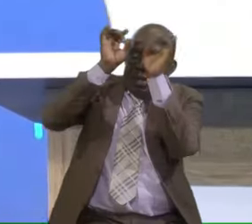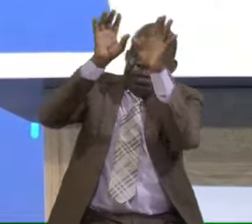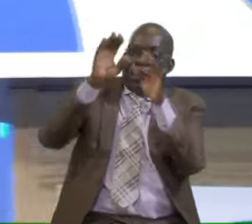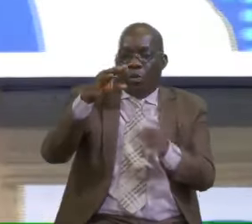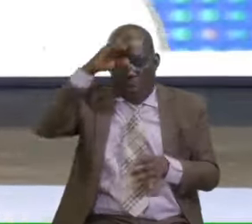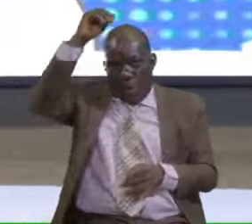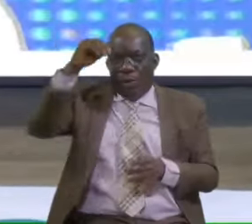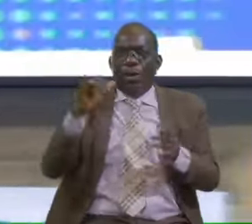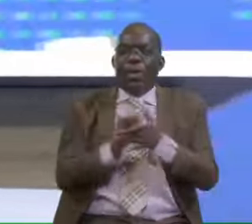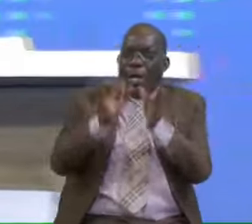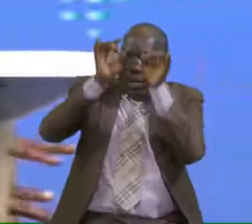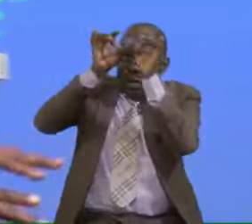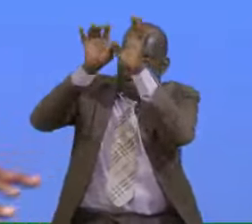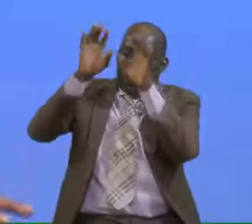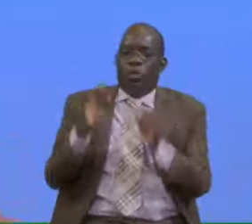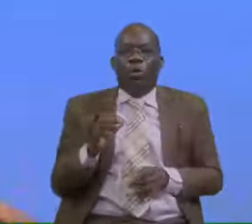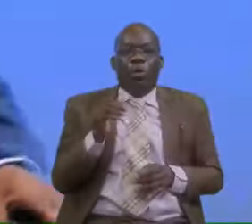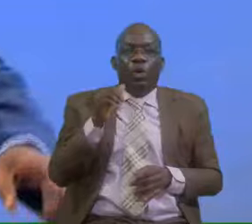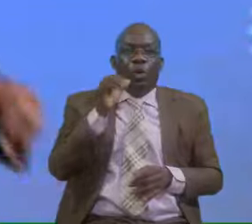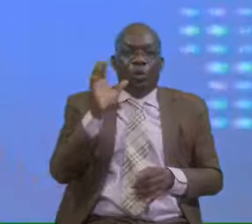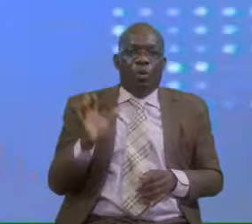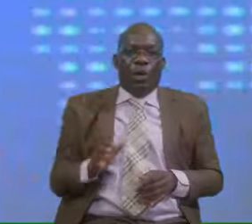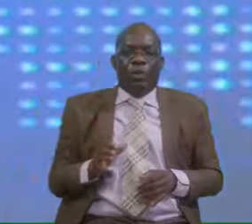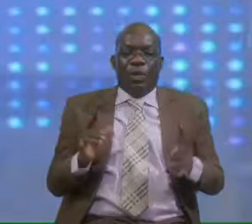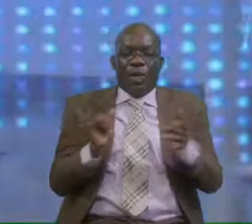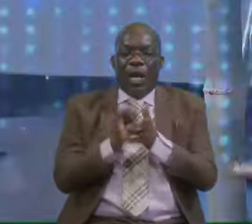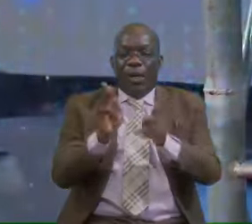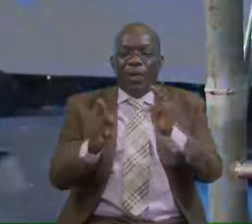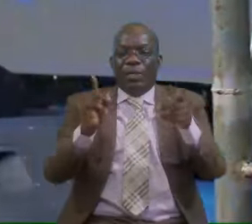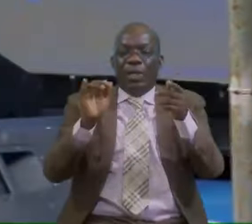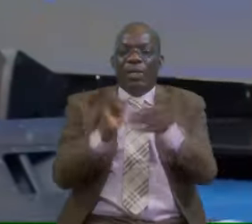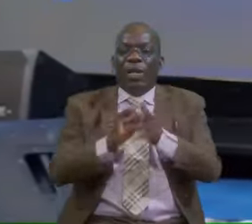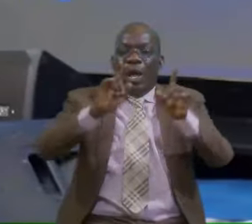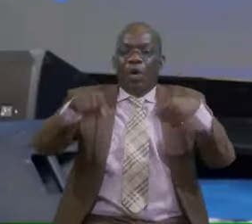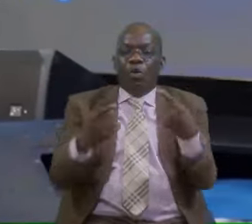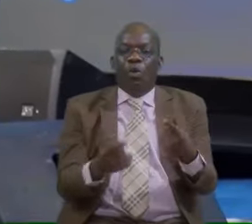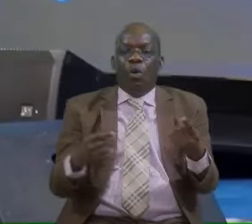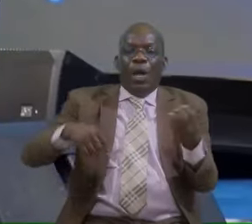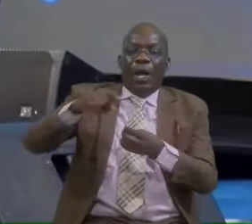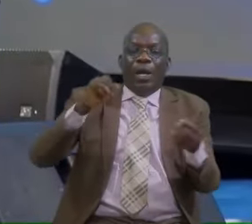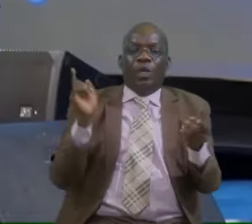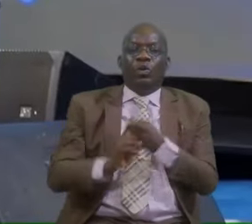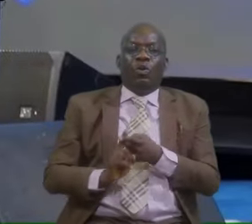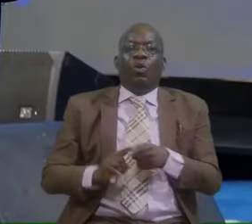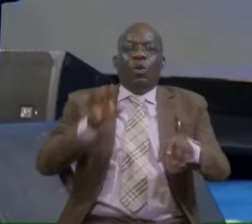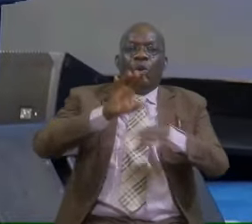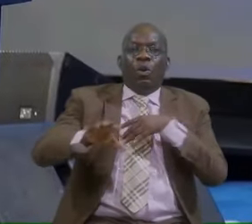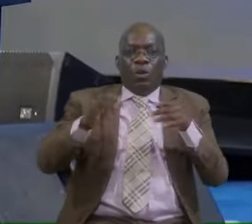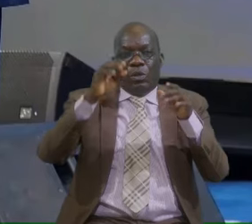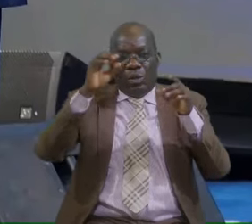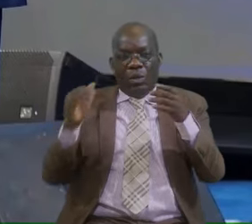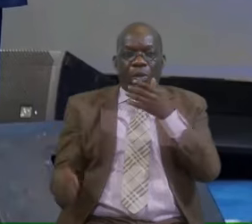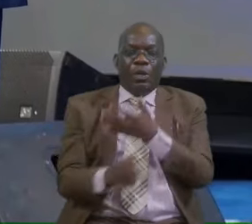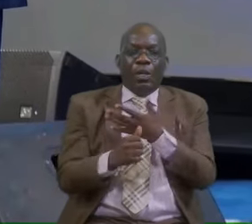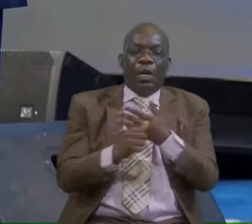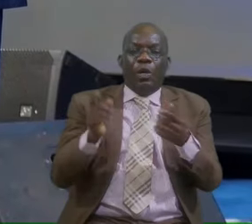woman, and that fellow that goes around and is a terror to everyone, is a terror to those who